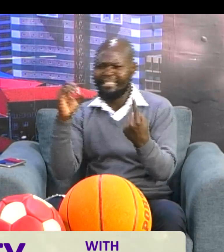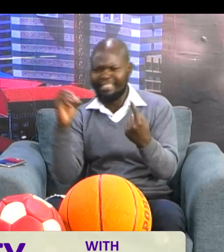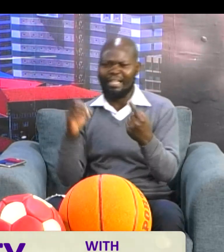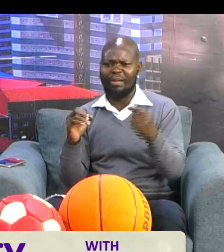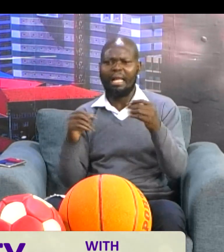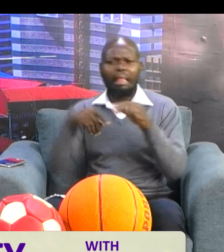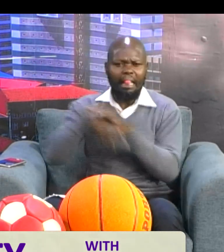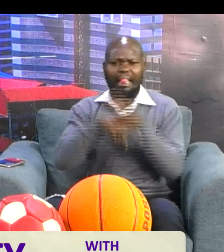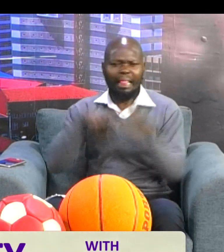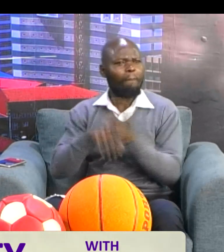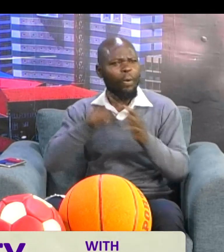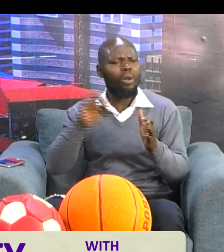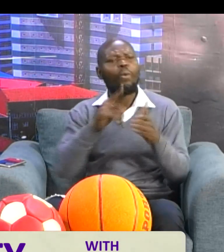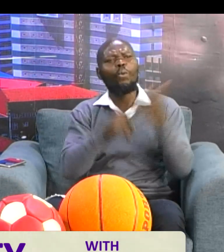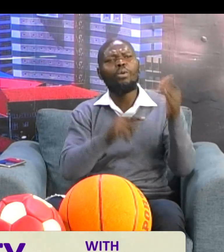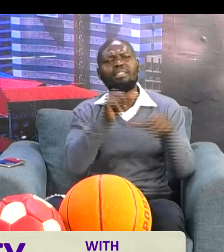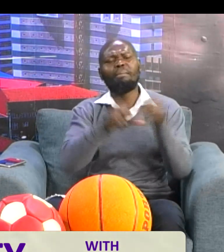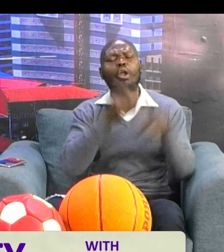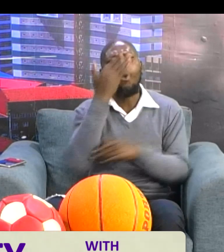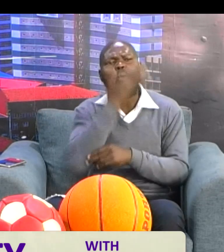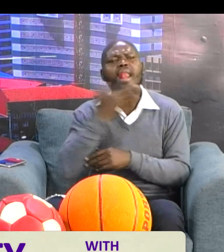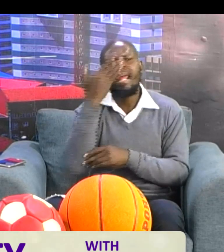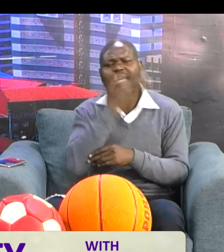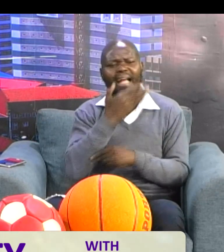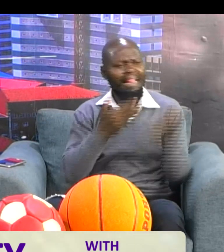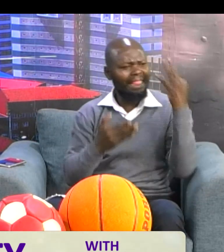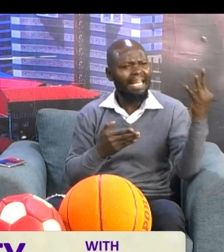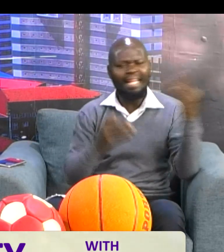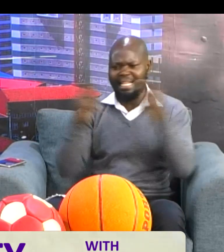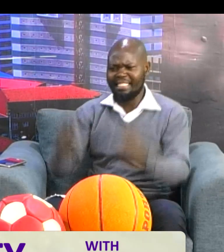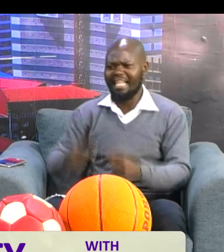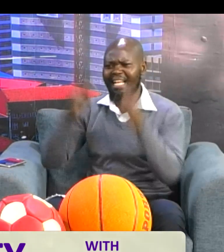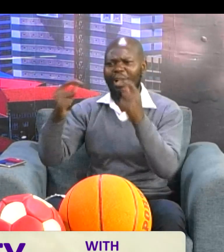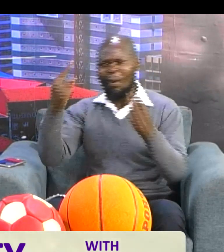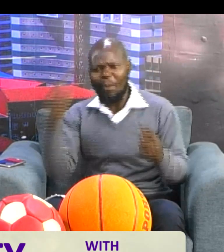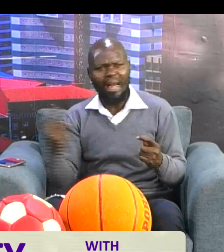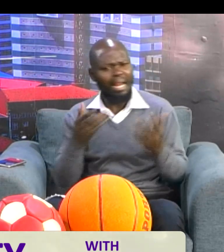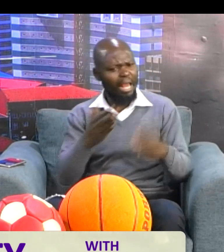continue. They continue to fail. Right. But as for Muranga, getting 1-0,